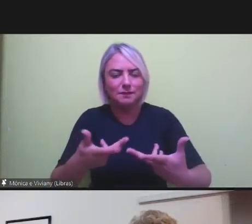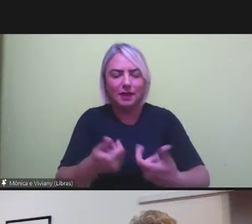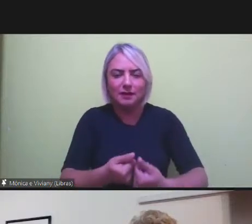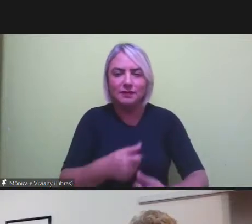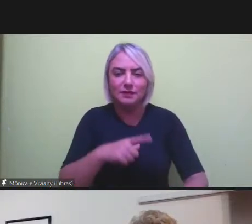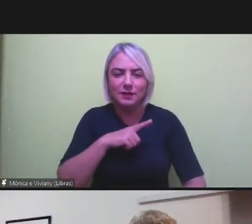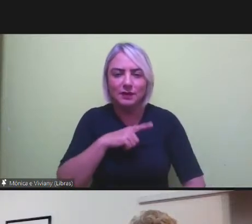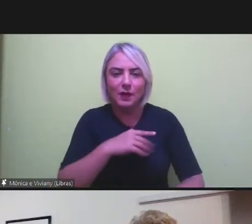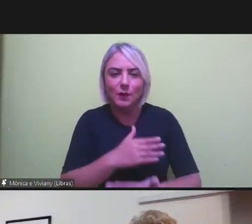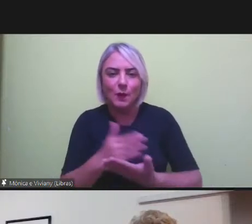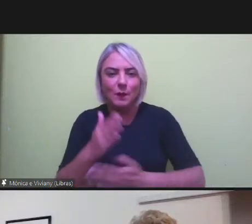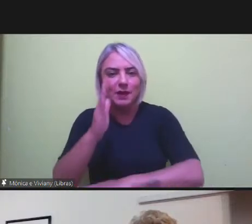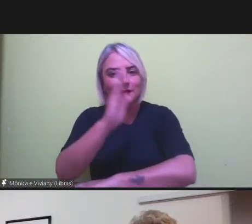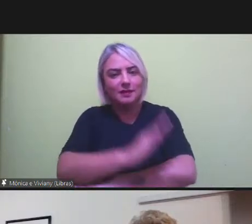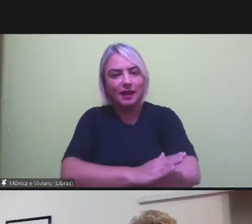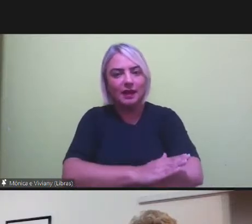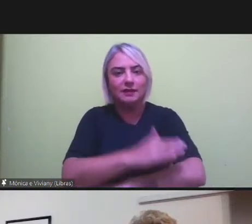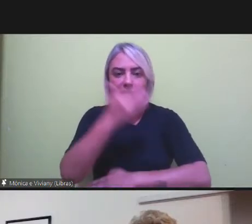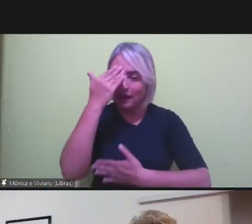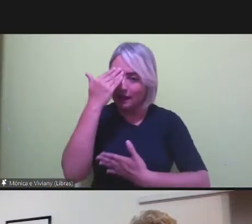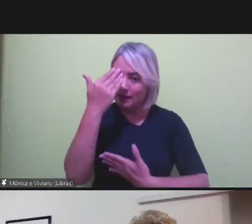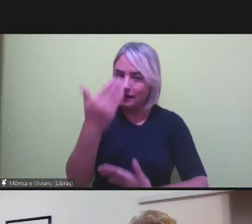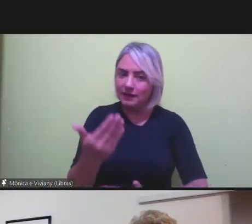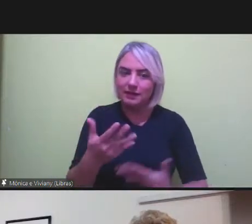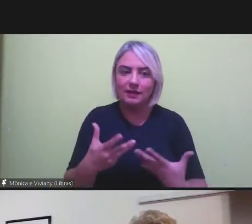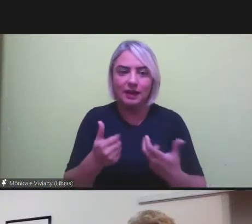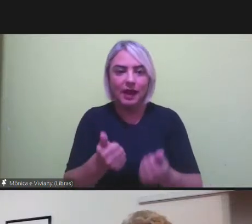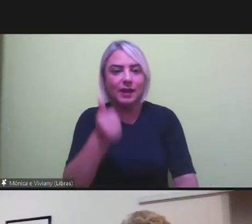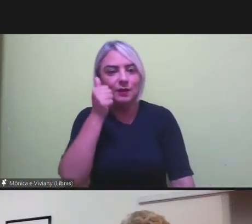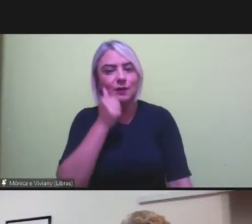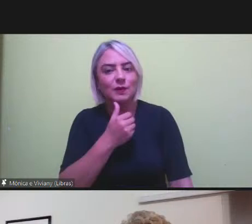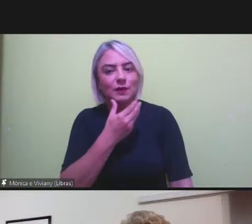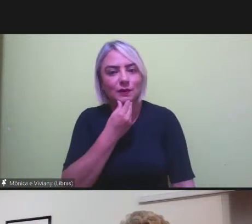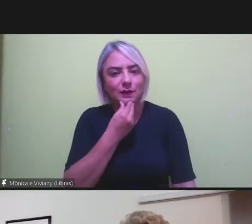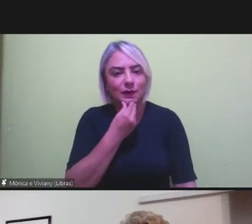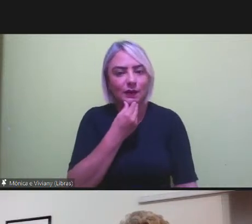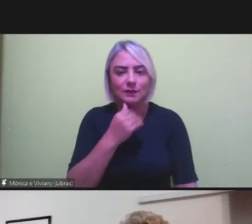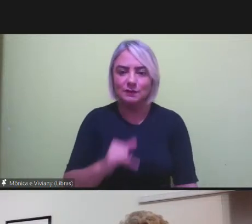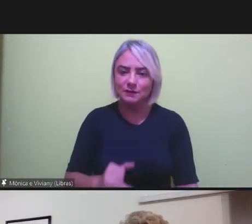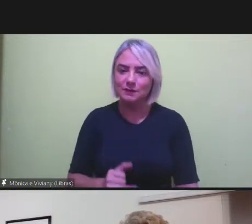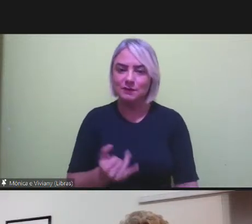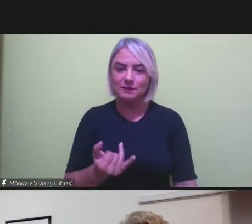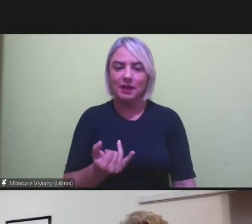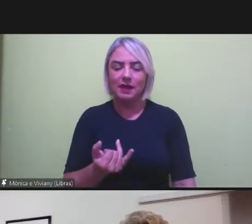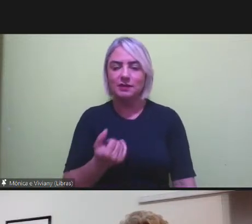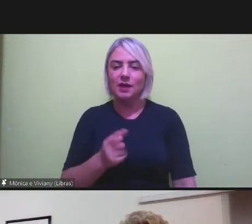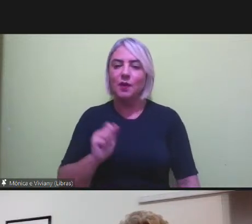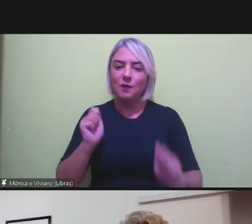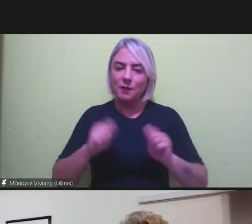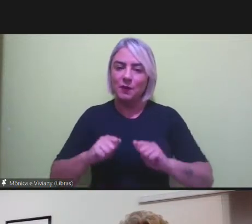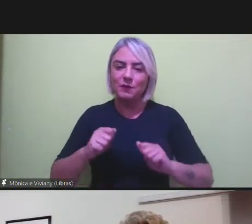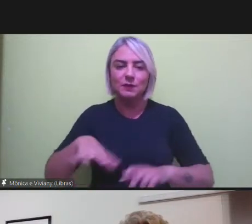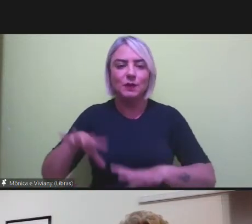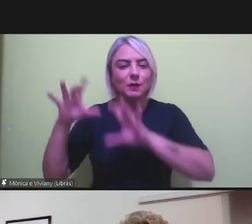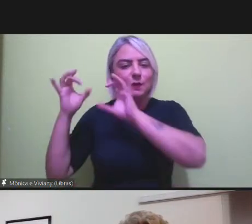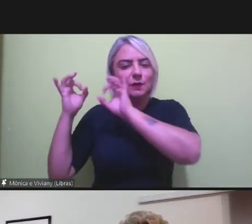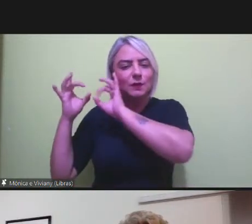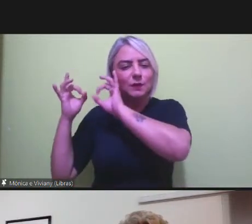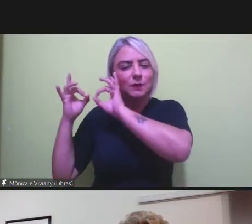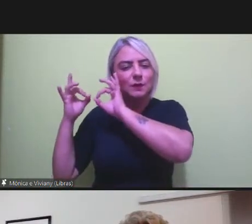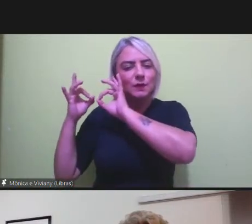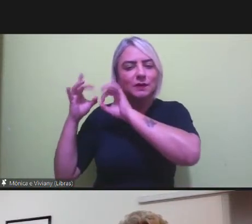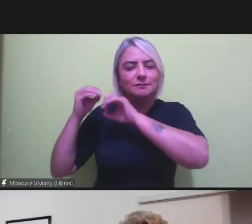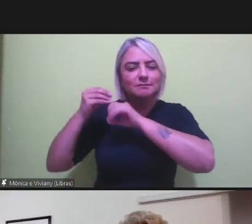very enriching debate this afternoon. I thank everyone that is here that provided us this opportunity